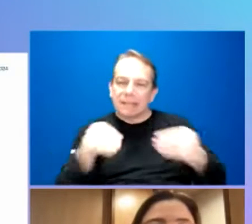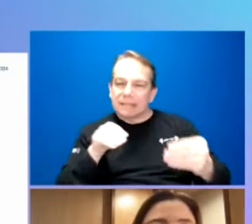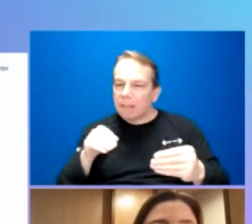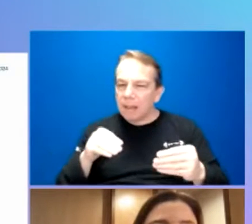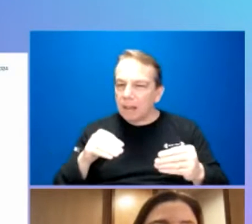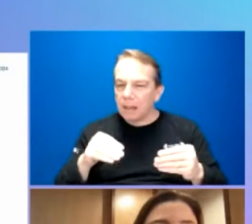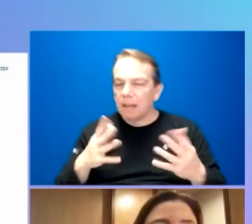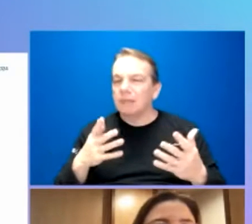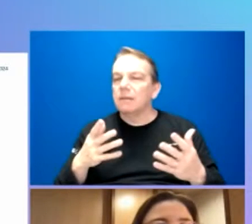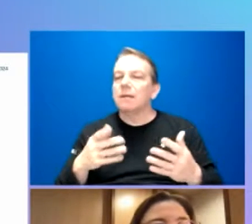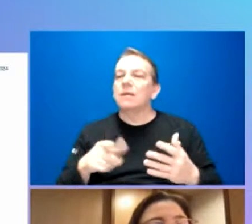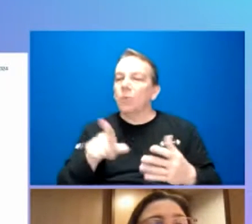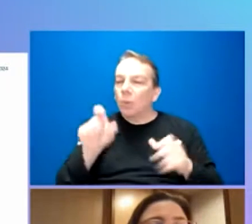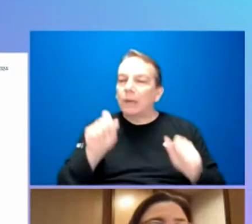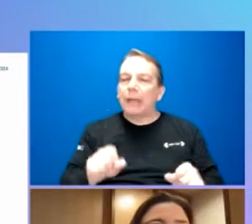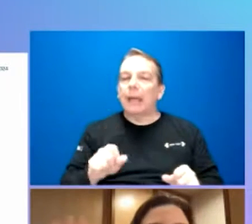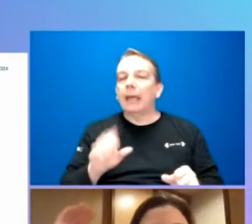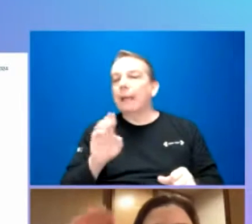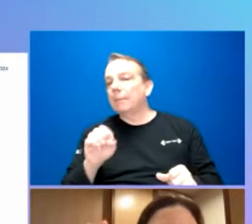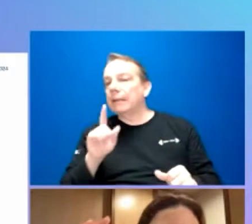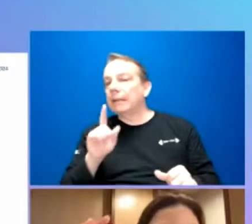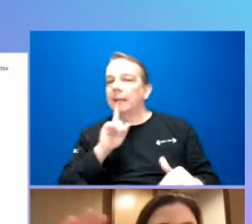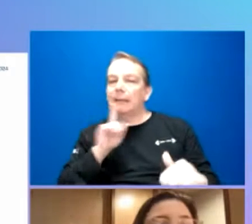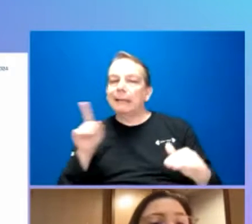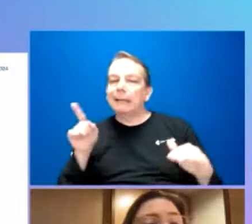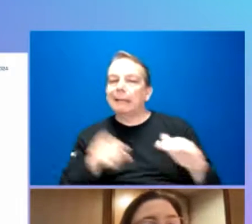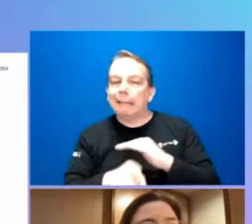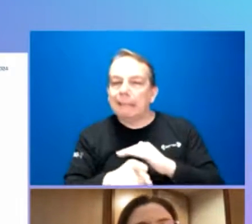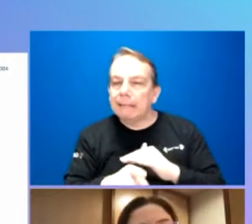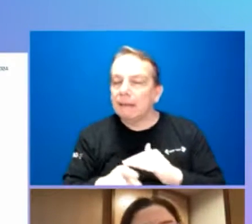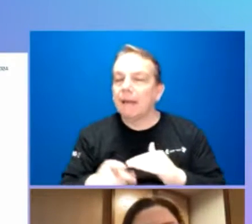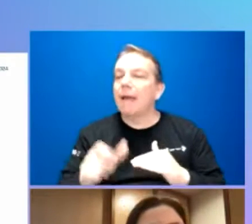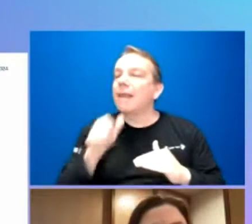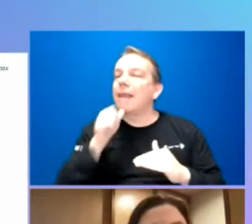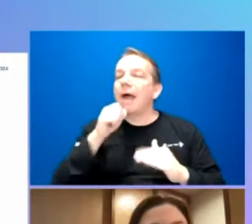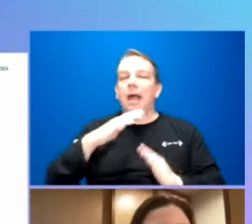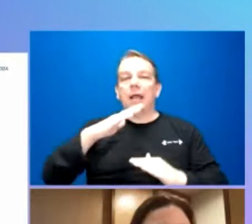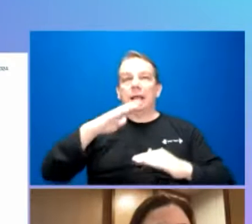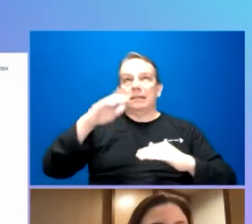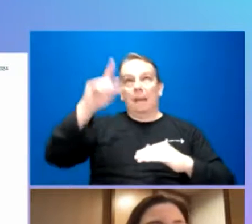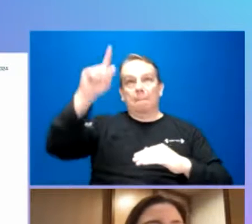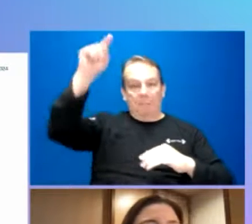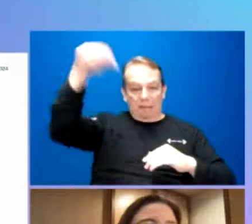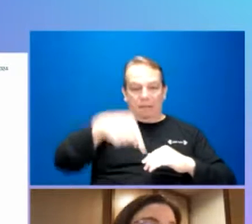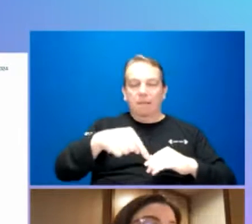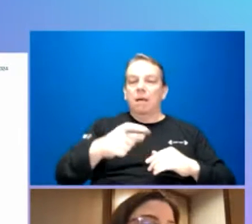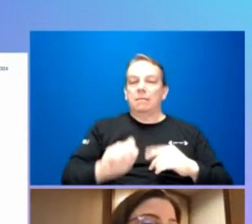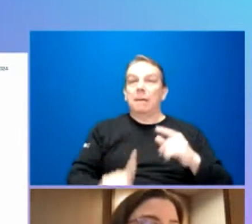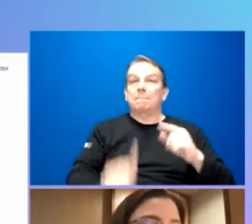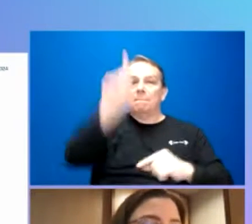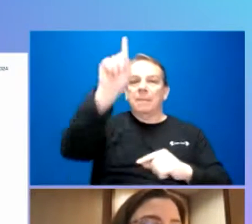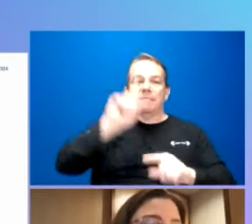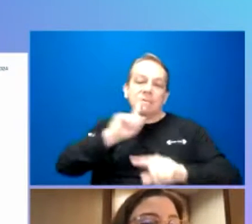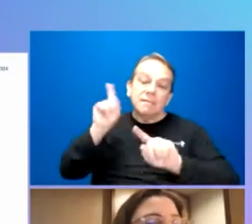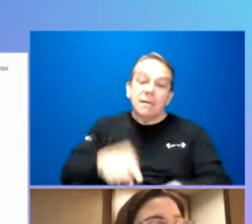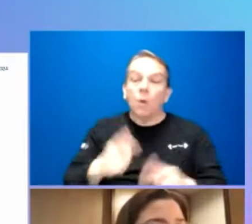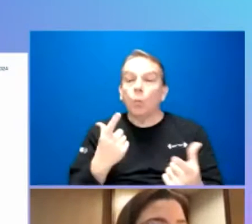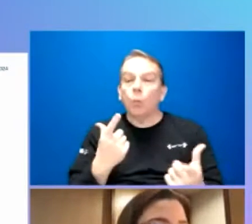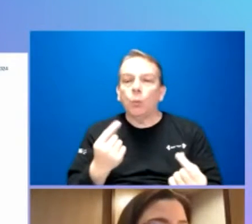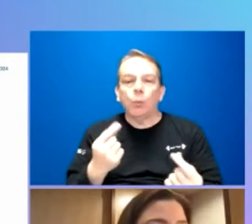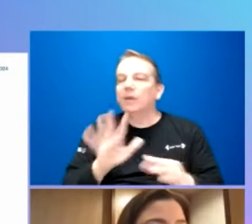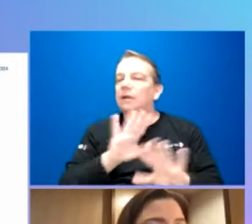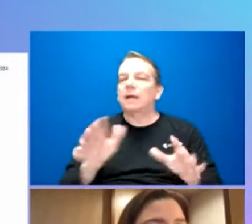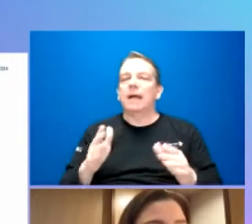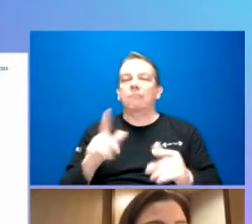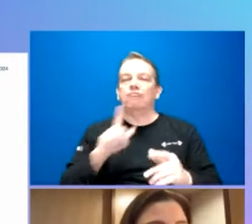a sleuth. It's not a top up or a bottom up strategy. It's a